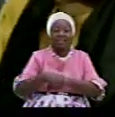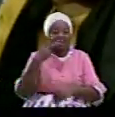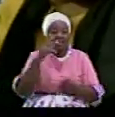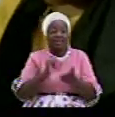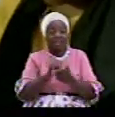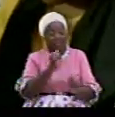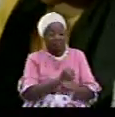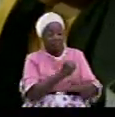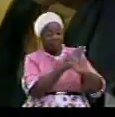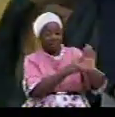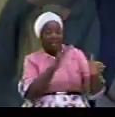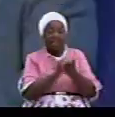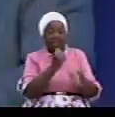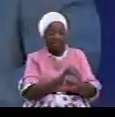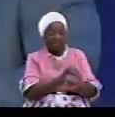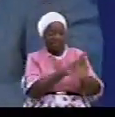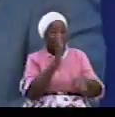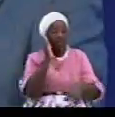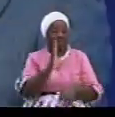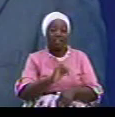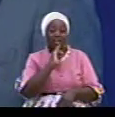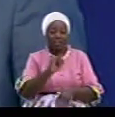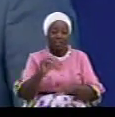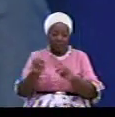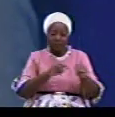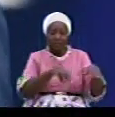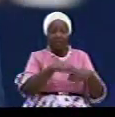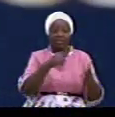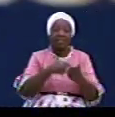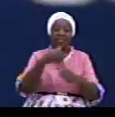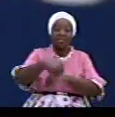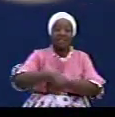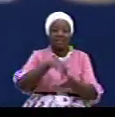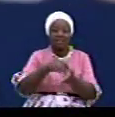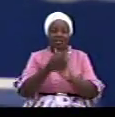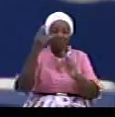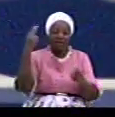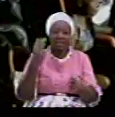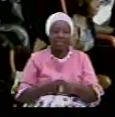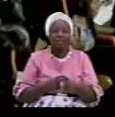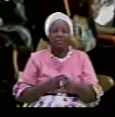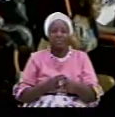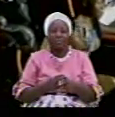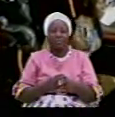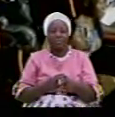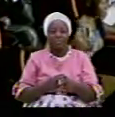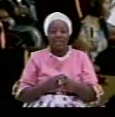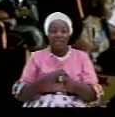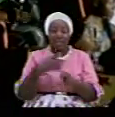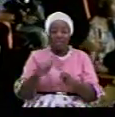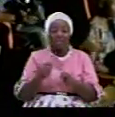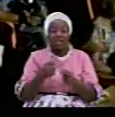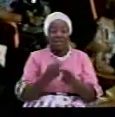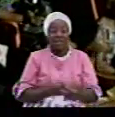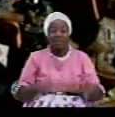That mountain is moved out tonight in Jesus' name. The mandatory